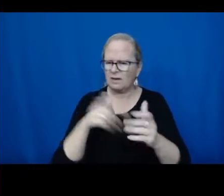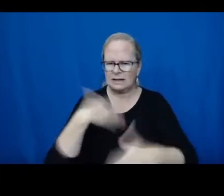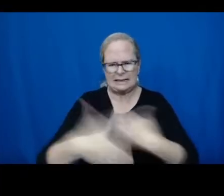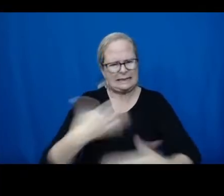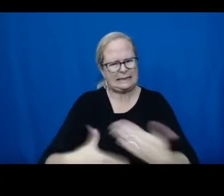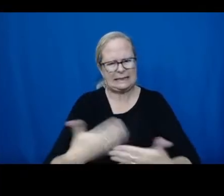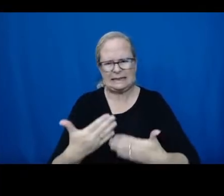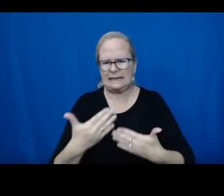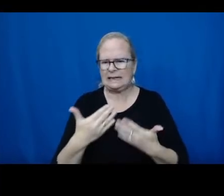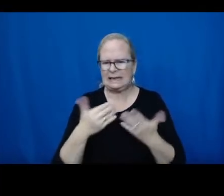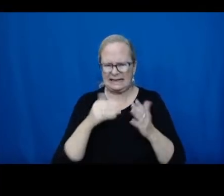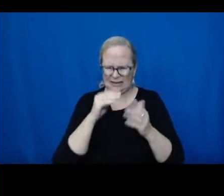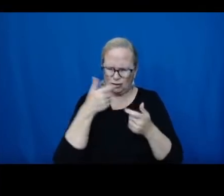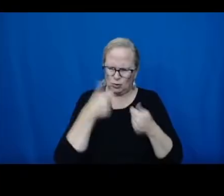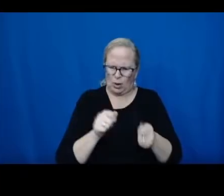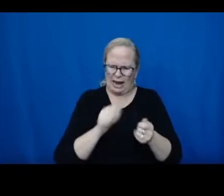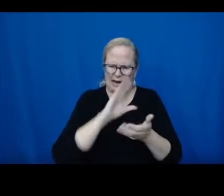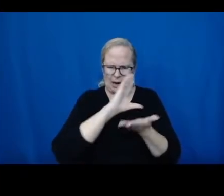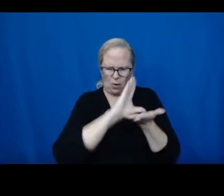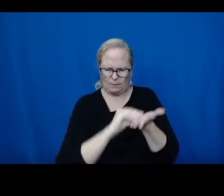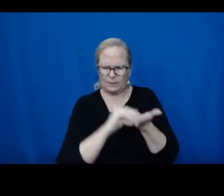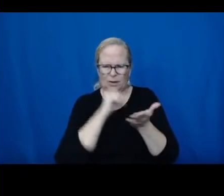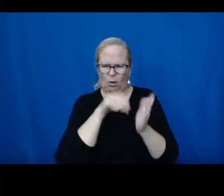Dr. Horton, Dr. Barrett?